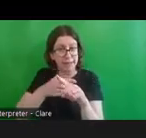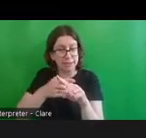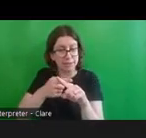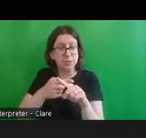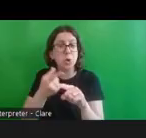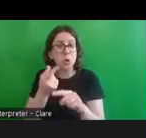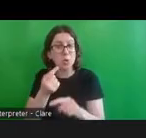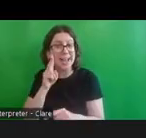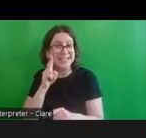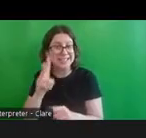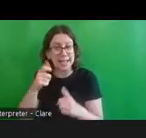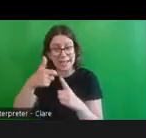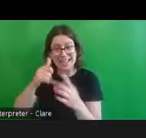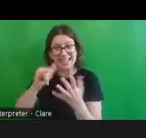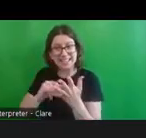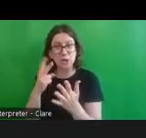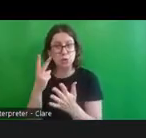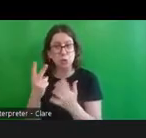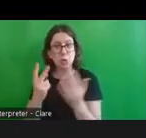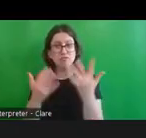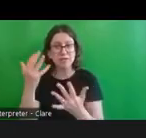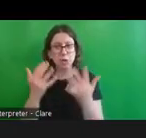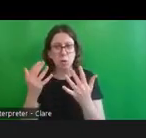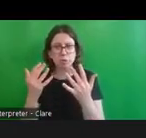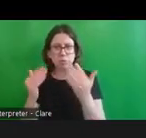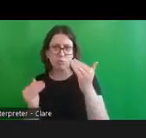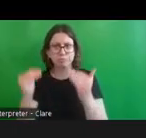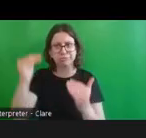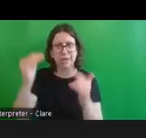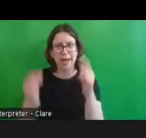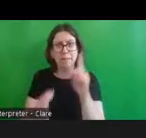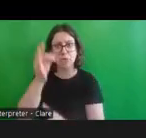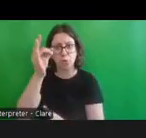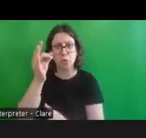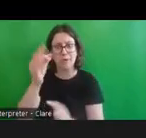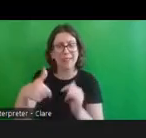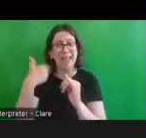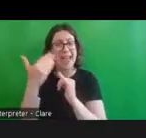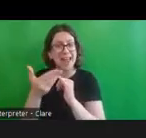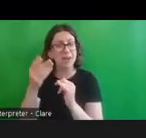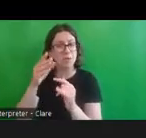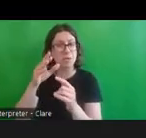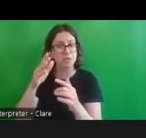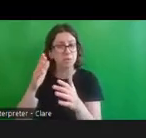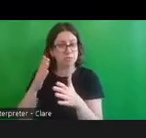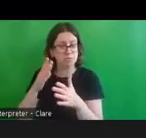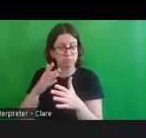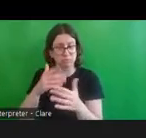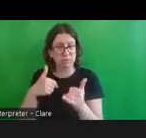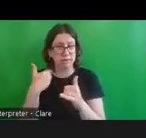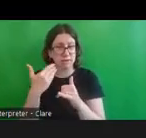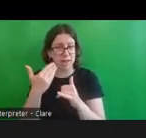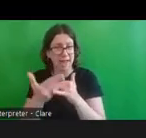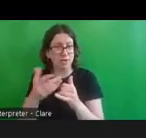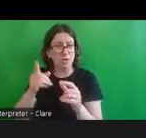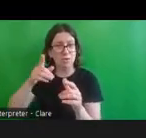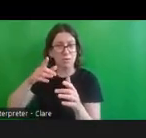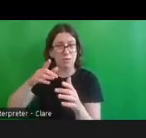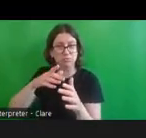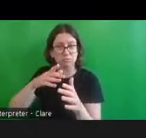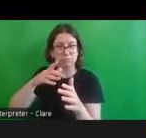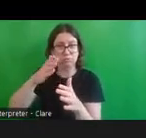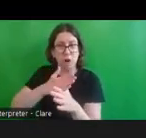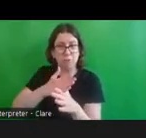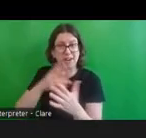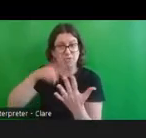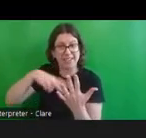the Key Stage 2 results. That's the end of primary school reading results. So again, this is telling us that actually where you trust